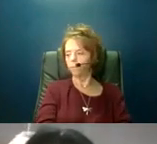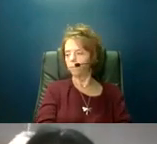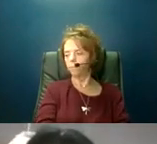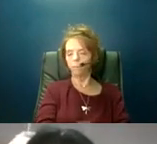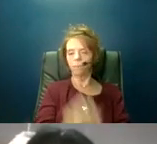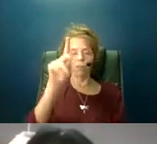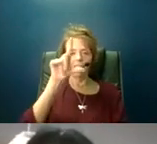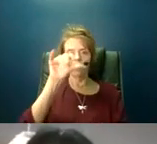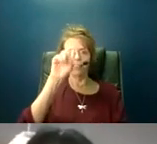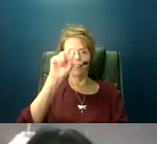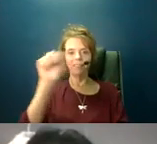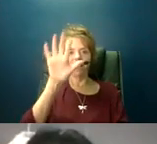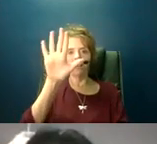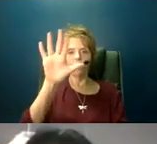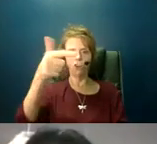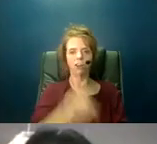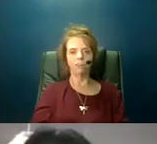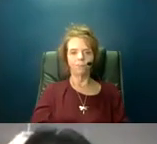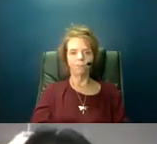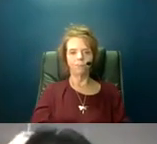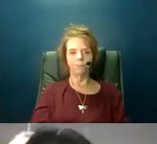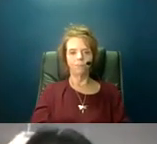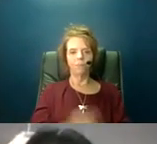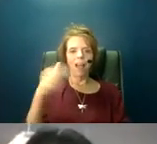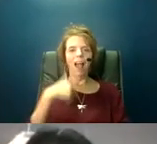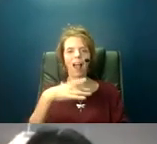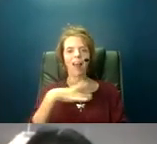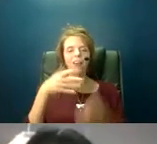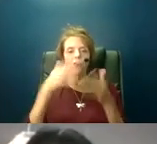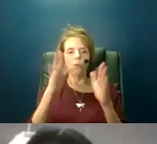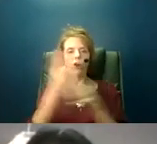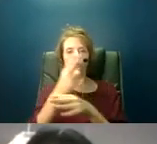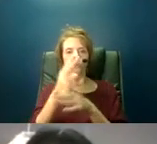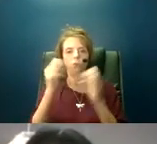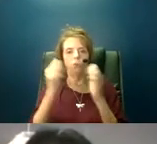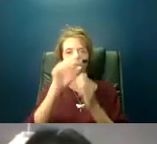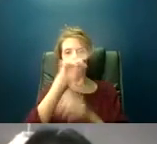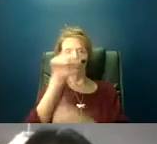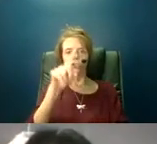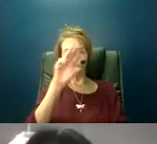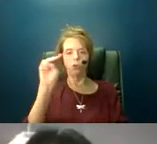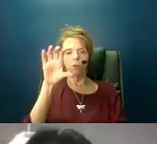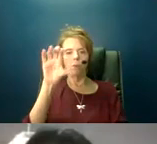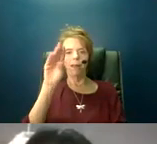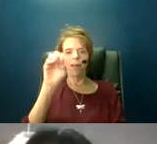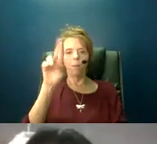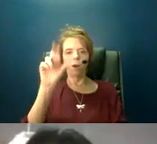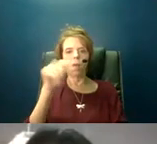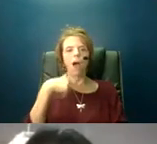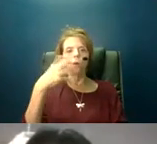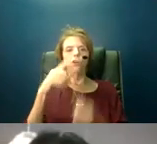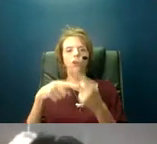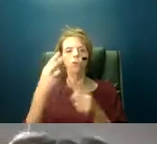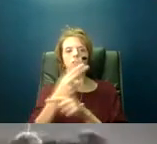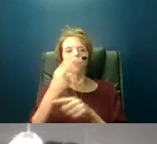Lisa, it's your turn. All right, I like the way that you're working with the Zoom camera. So I'm going to do this a similar thing. I'm going to take the first letter